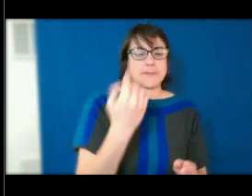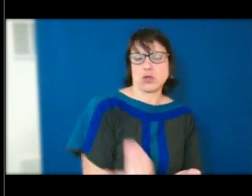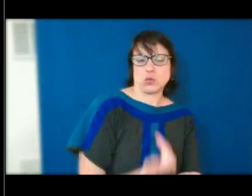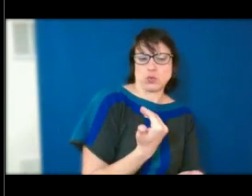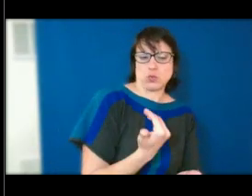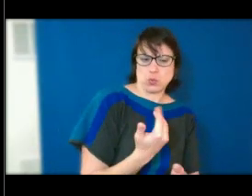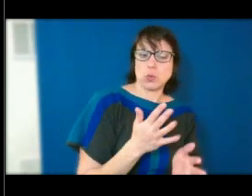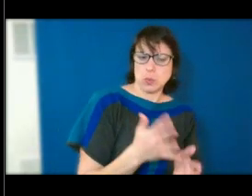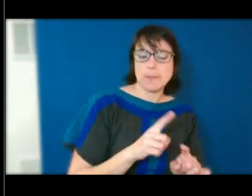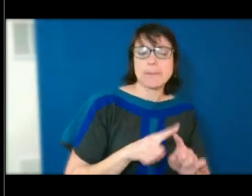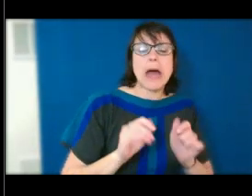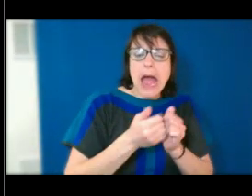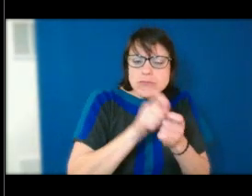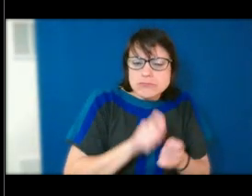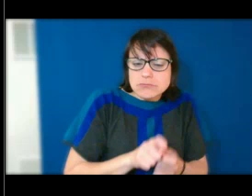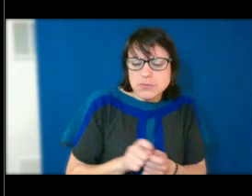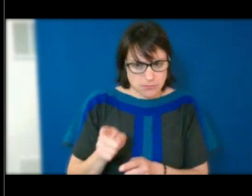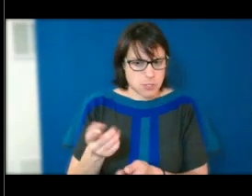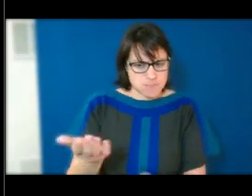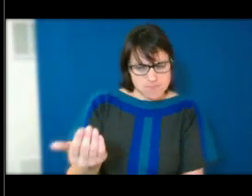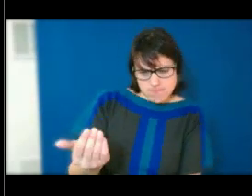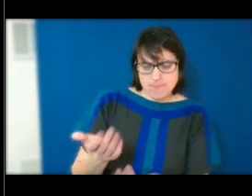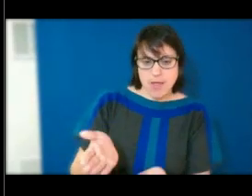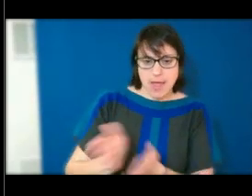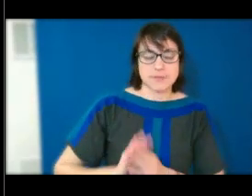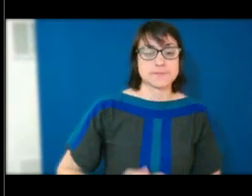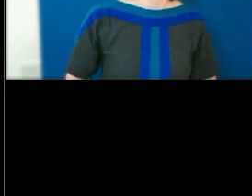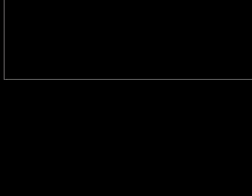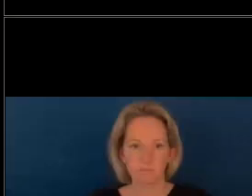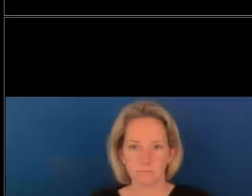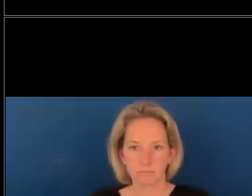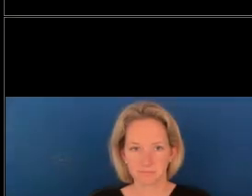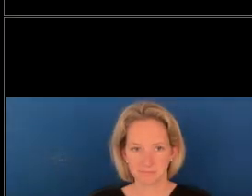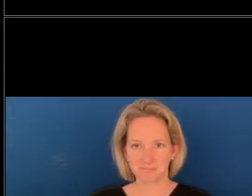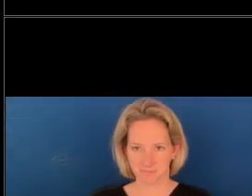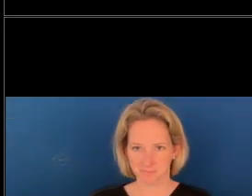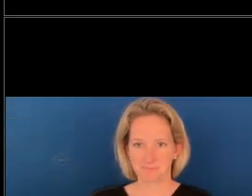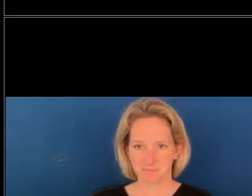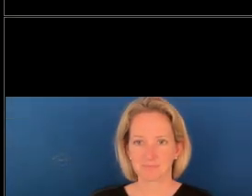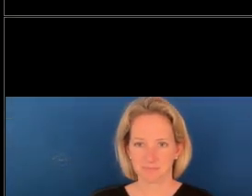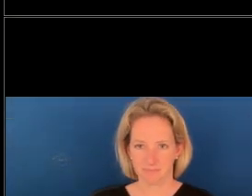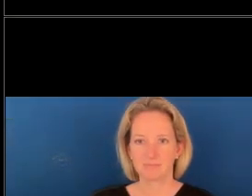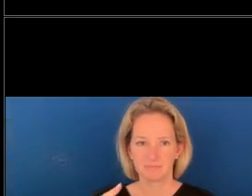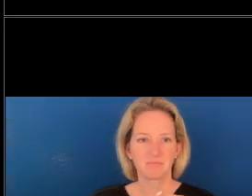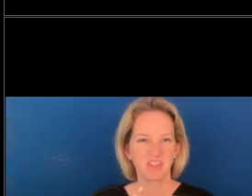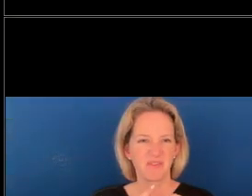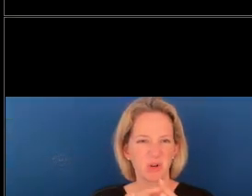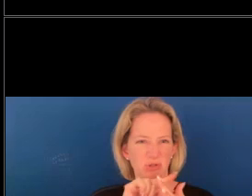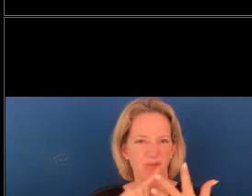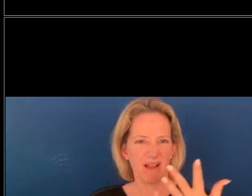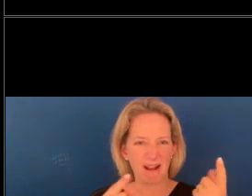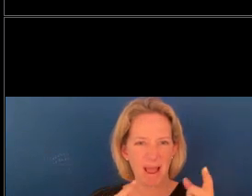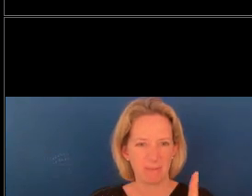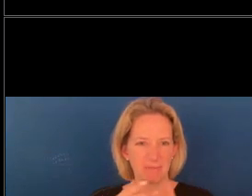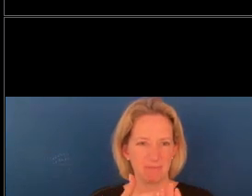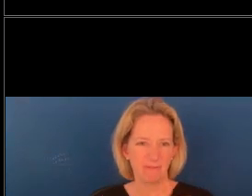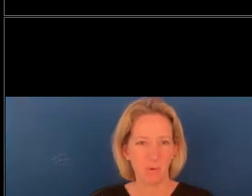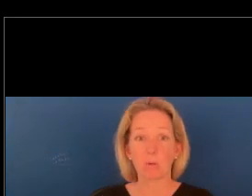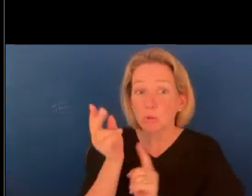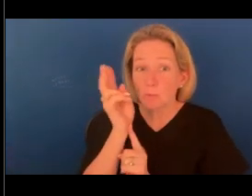the first, I will go through these pretty quickly. The first round of grant making happened actually before I was hired. Thank you. 2 minutes.